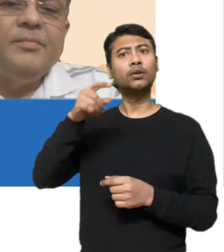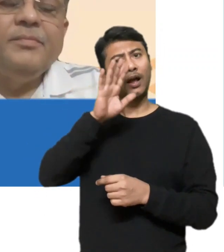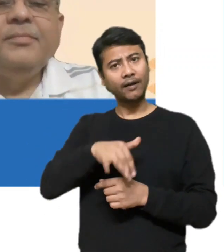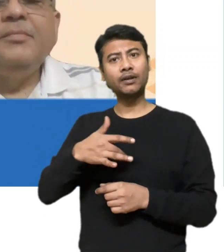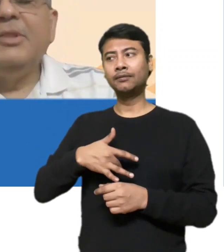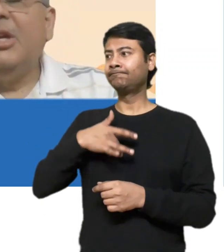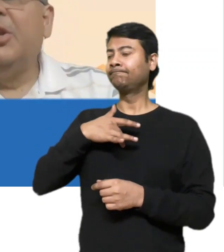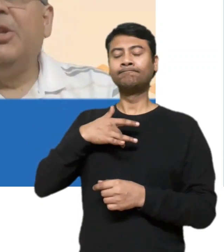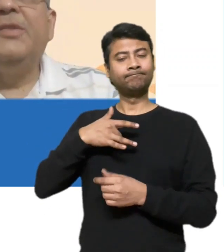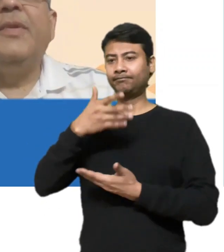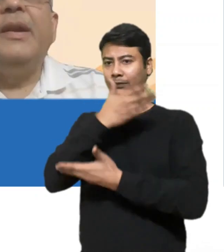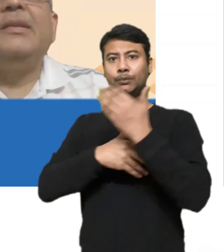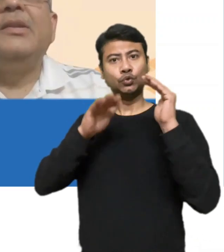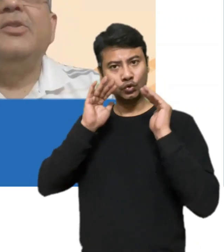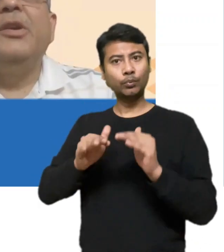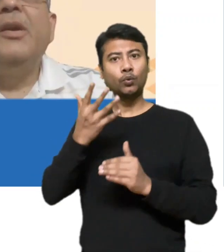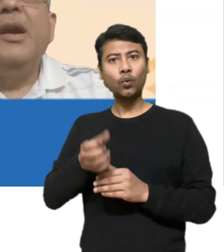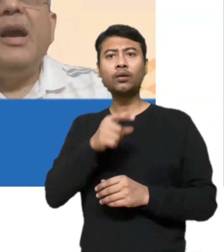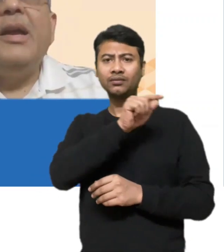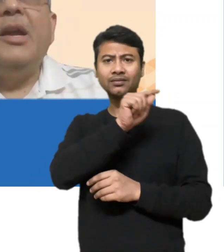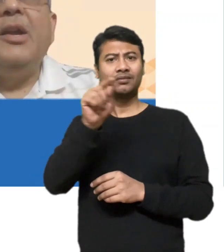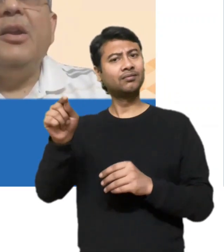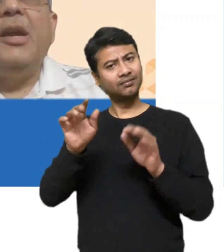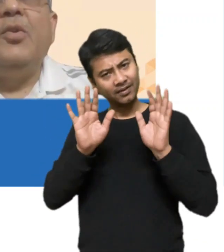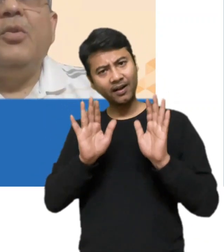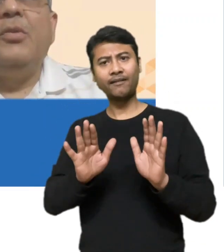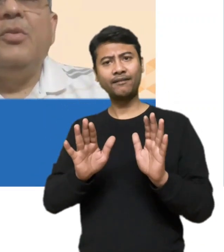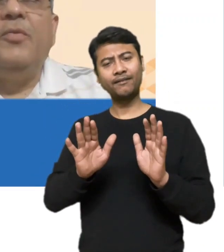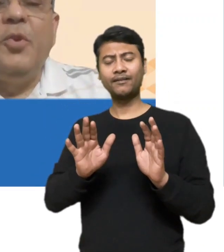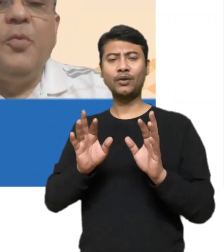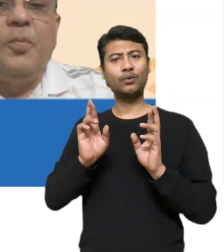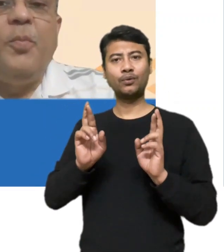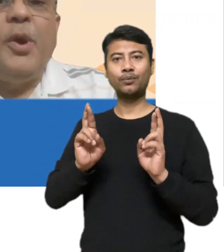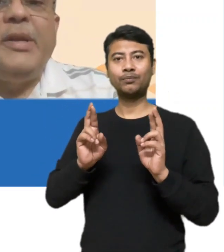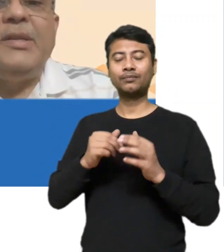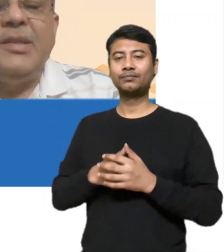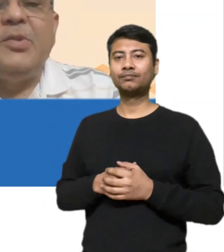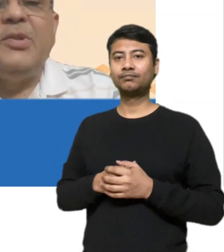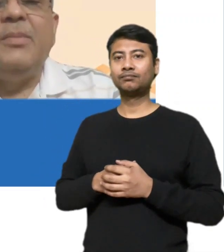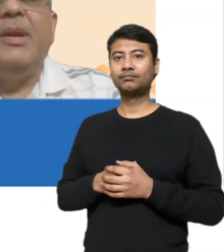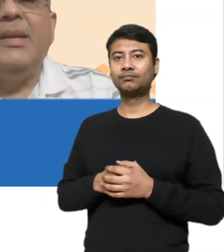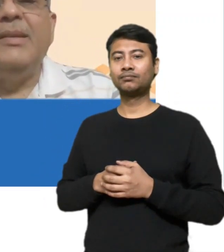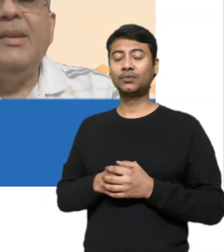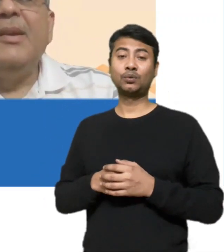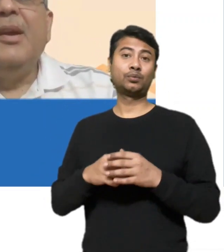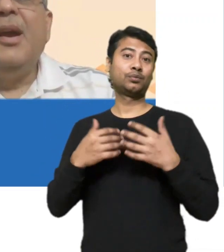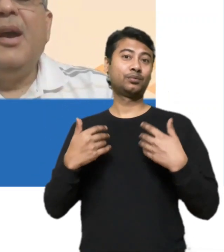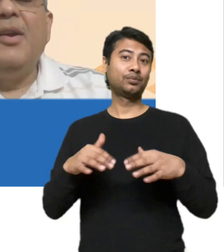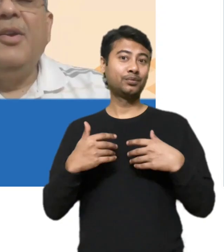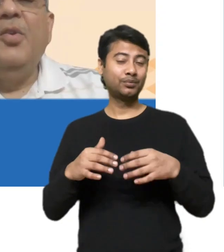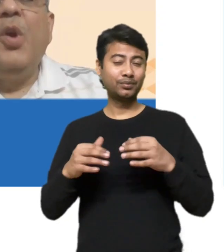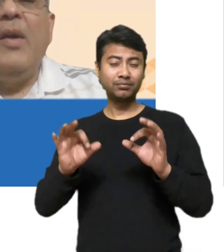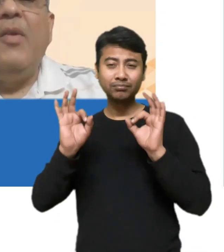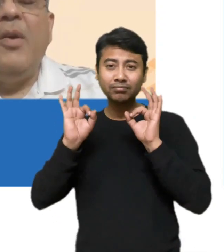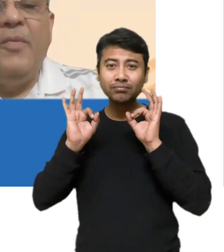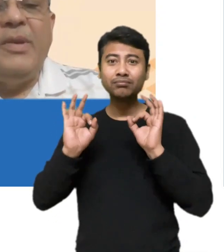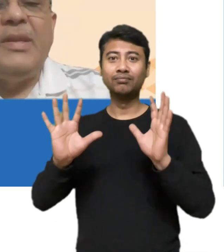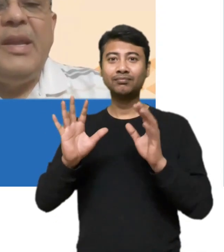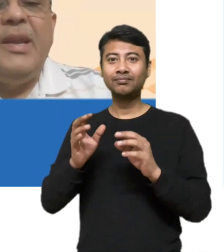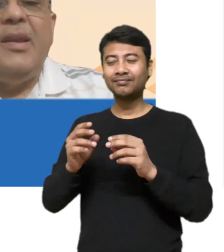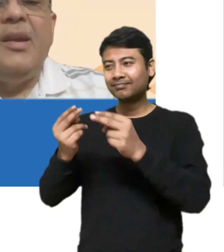we do. No, this fantastic. So I took few points just to summarize. You